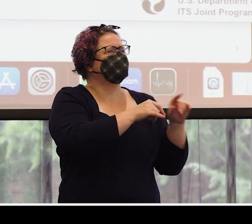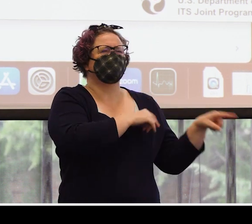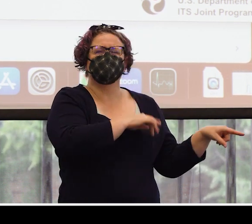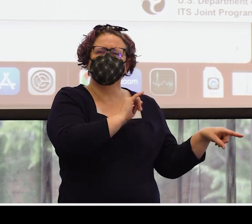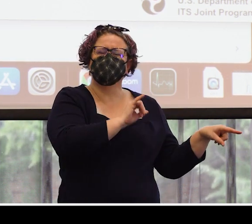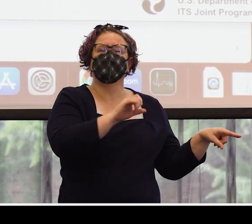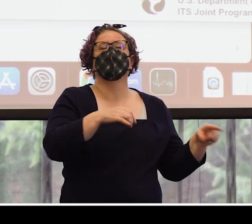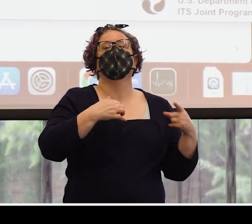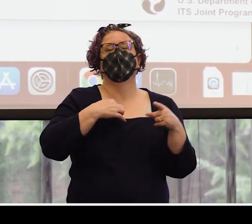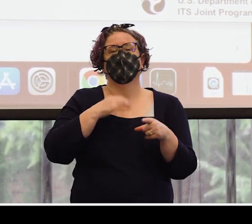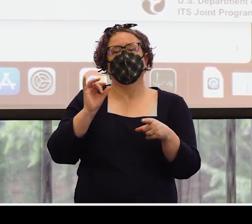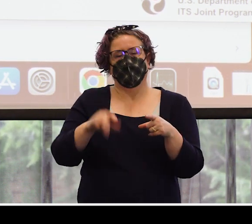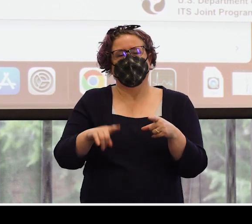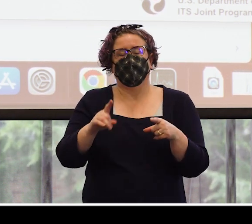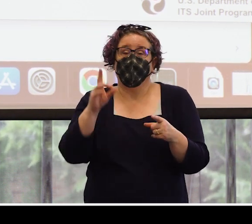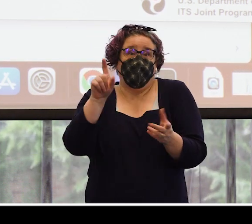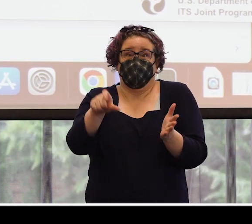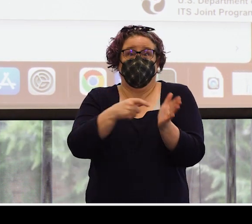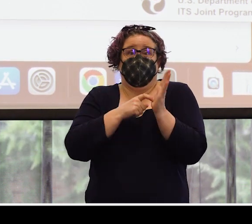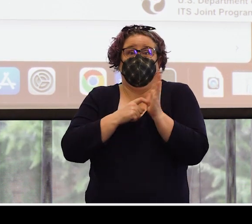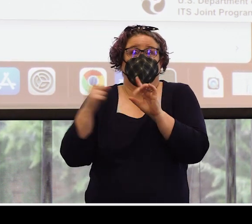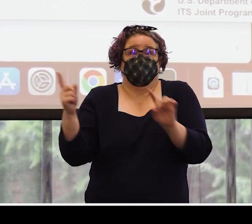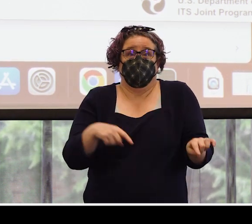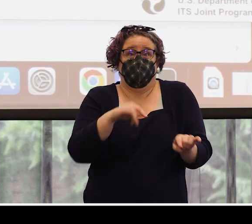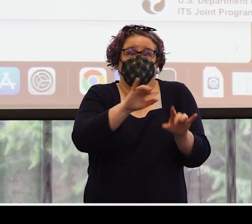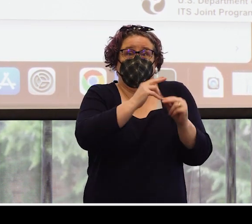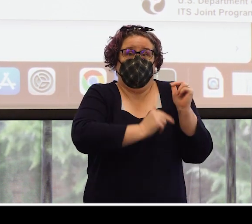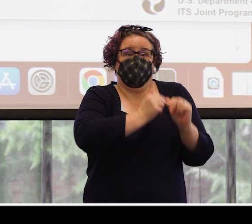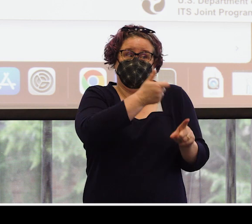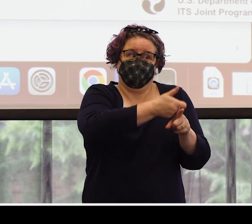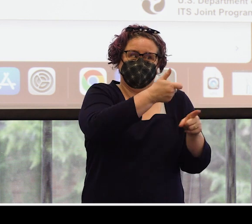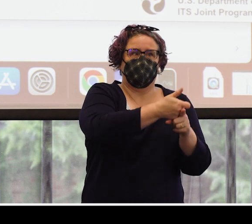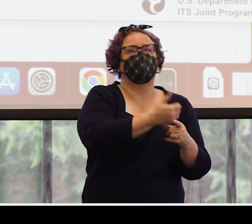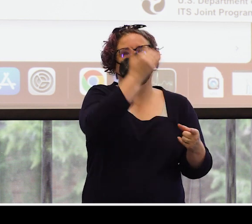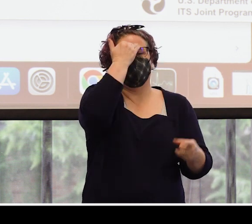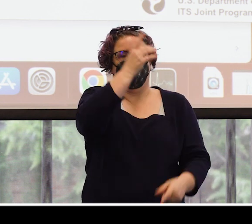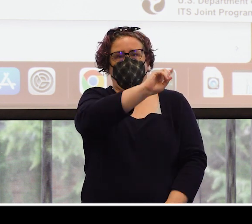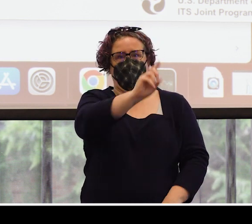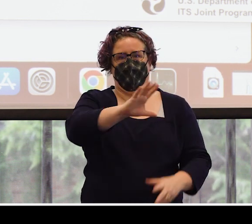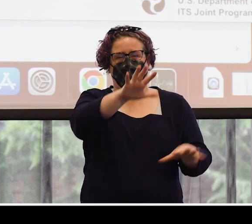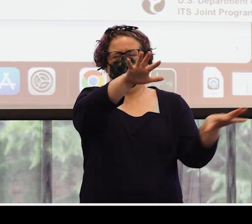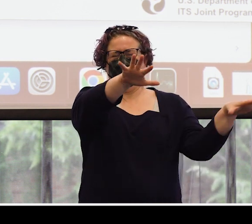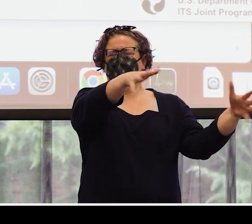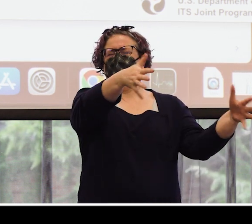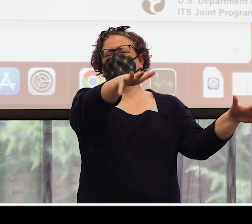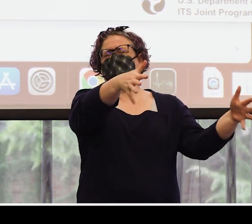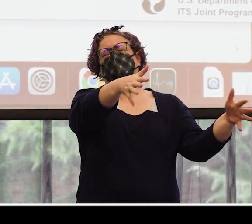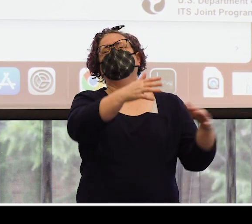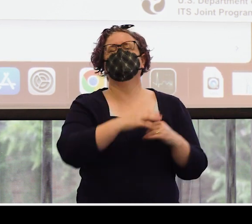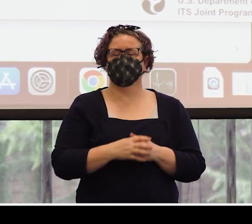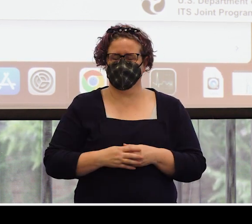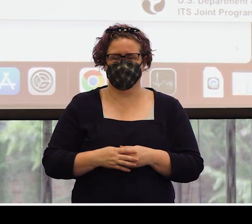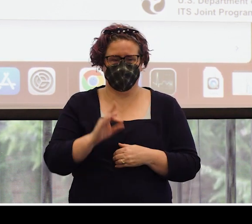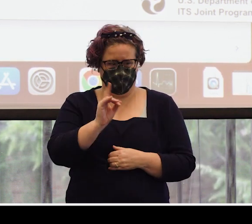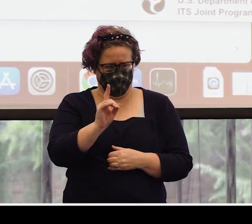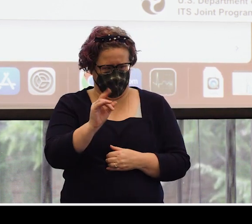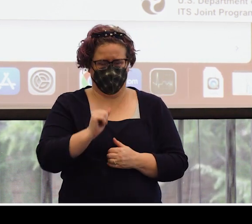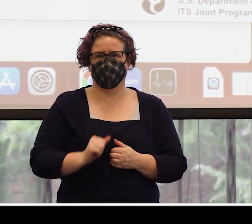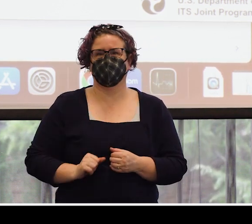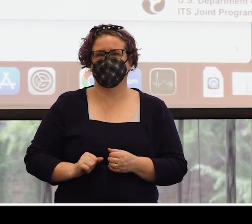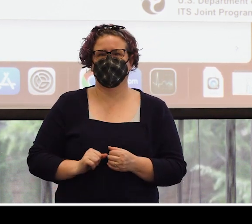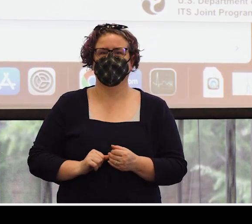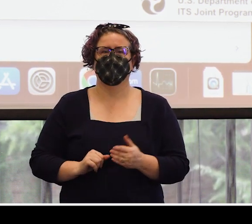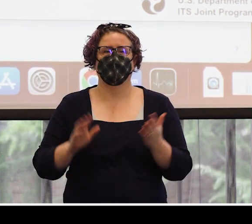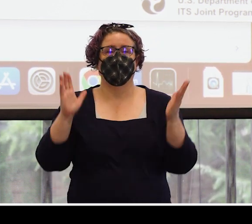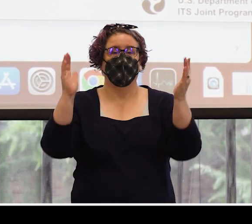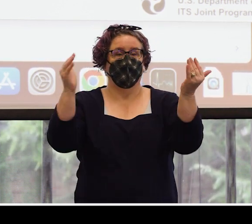to ever go to mechanical engineering building, I at least have some idea as to where that might be. The